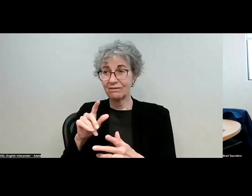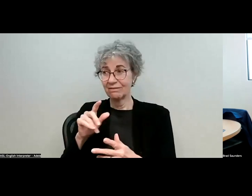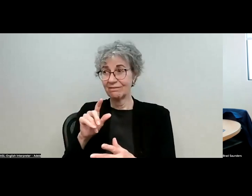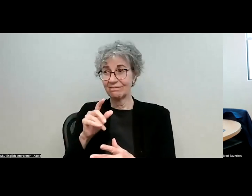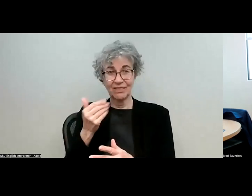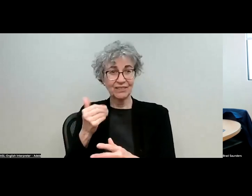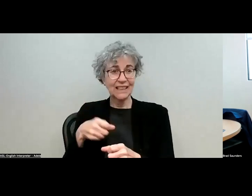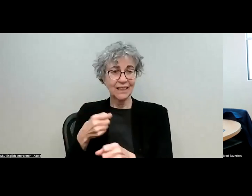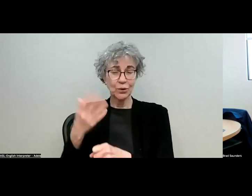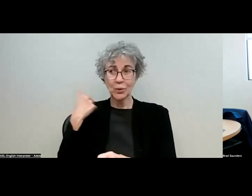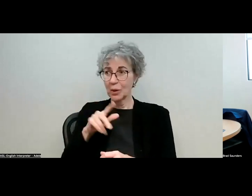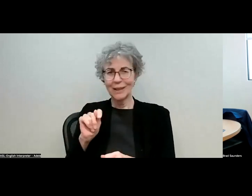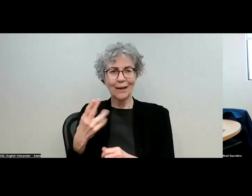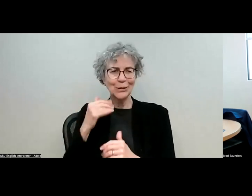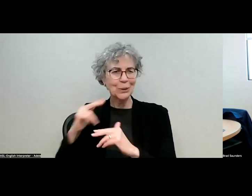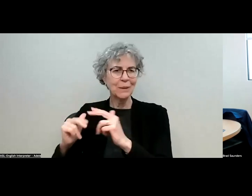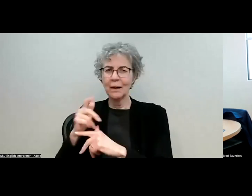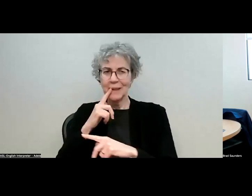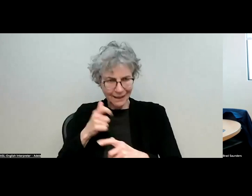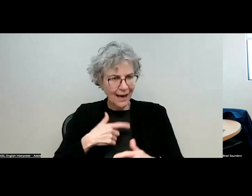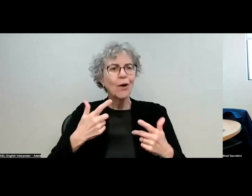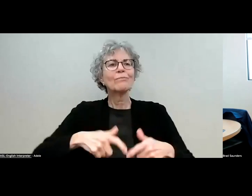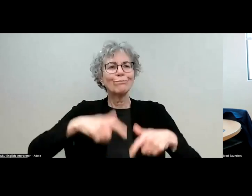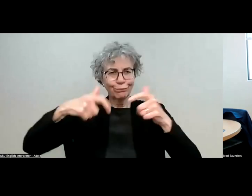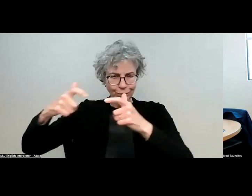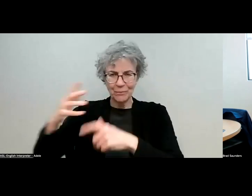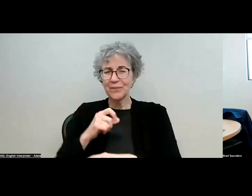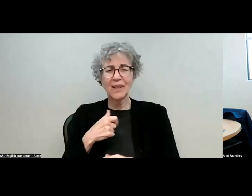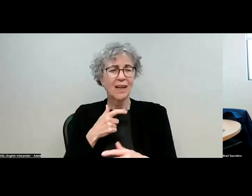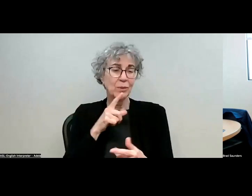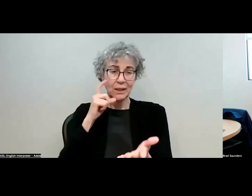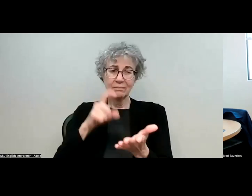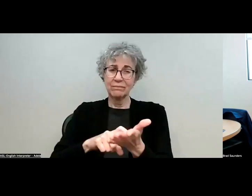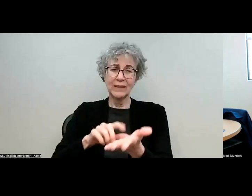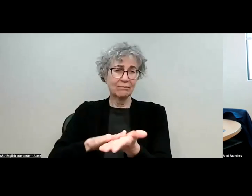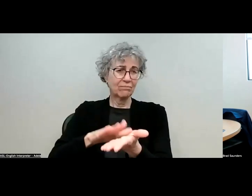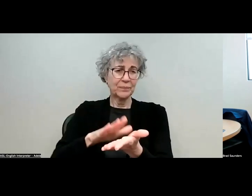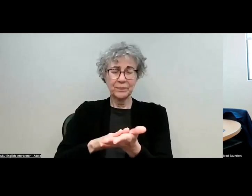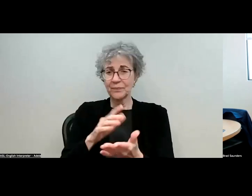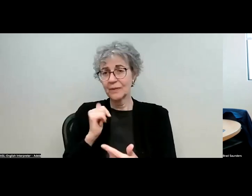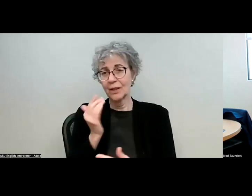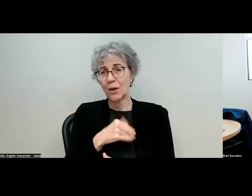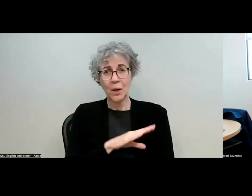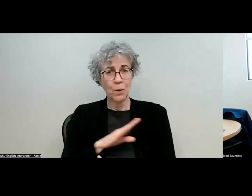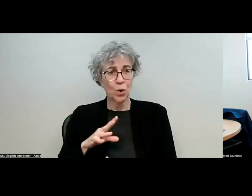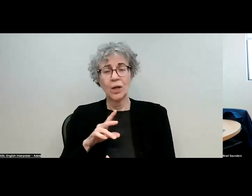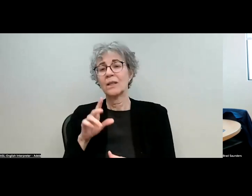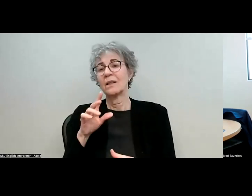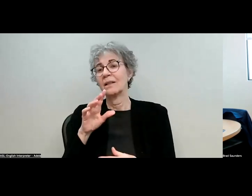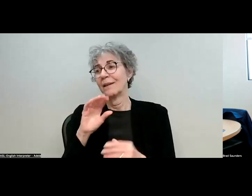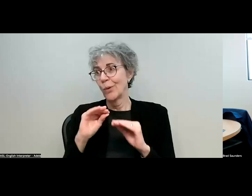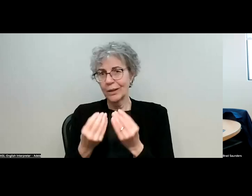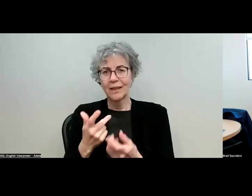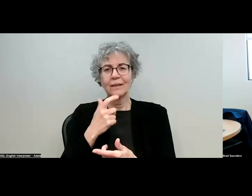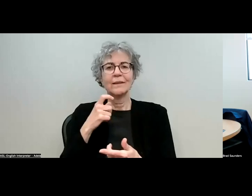our board and our volunteer board members a lot of credit for taking some risk, both financially and reputationally,